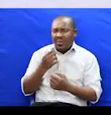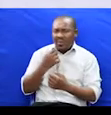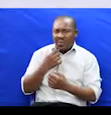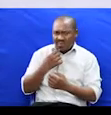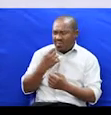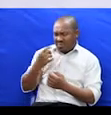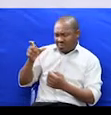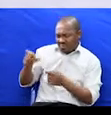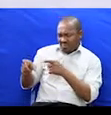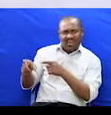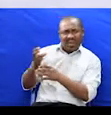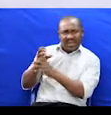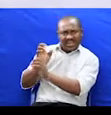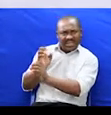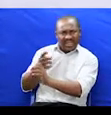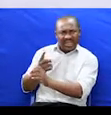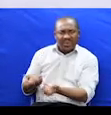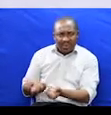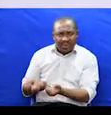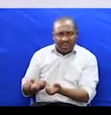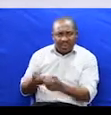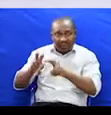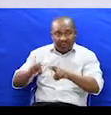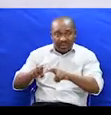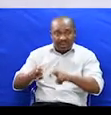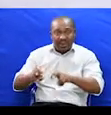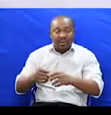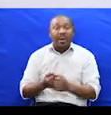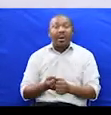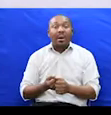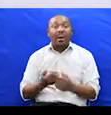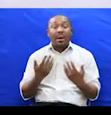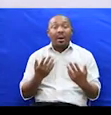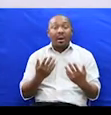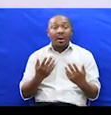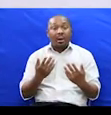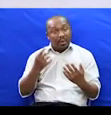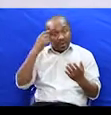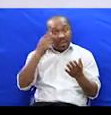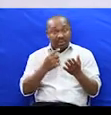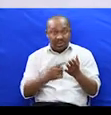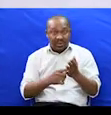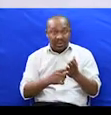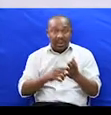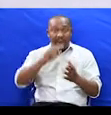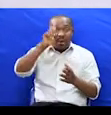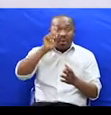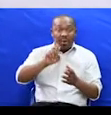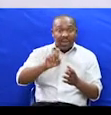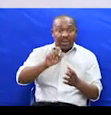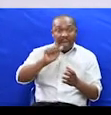They did this experimental to investigate what the atom contained.